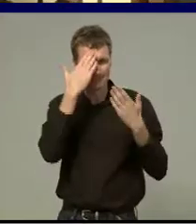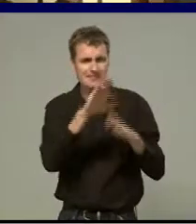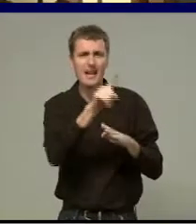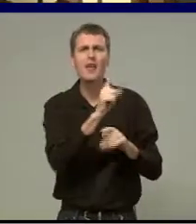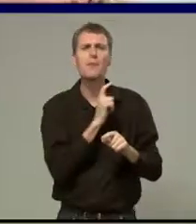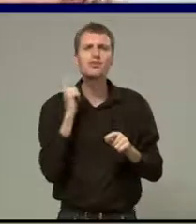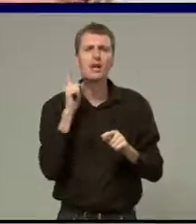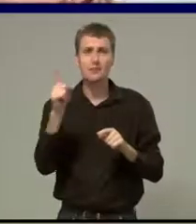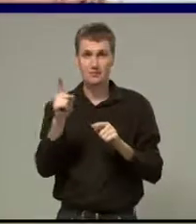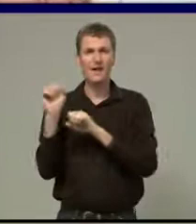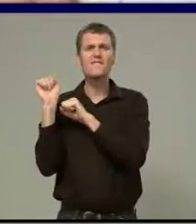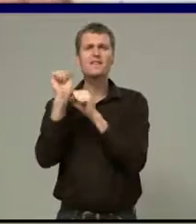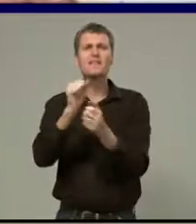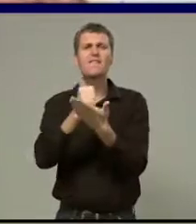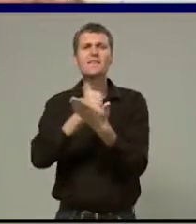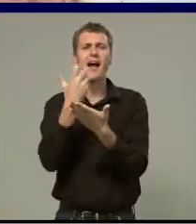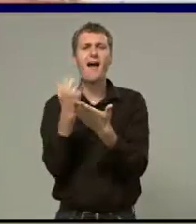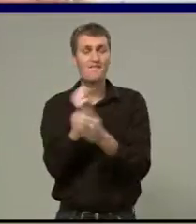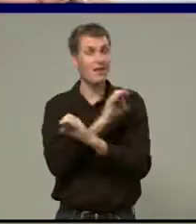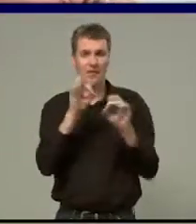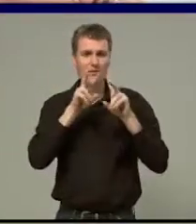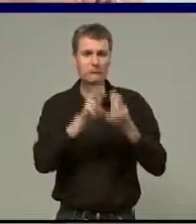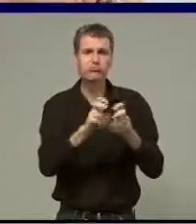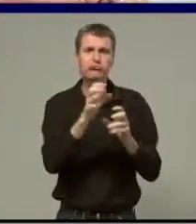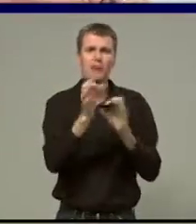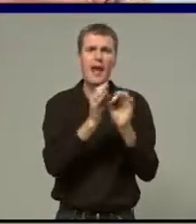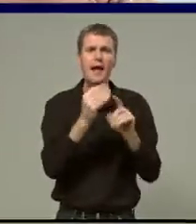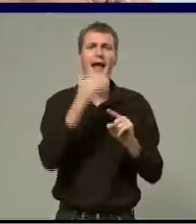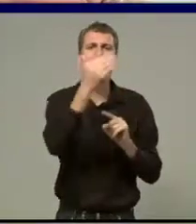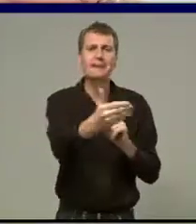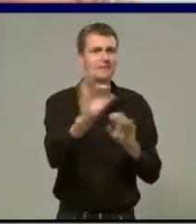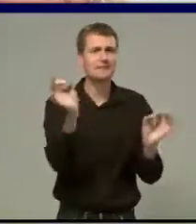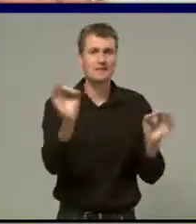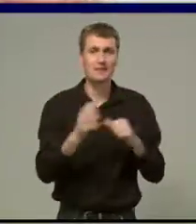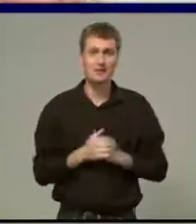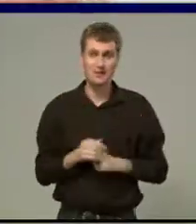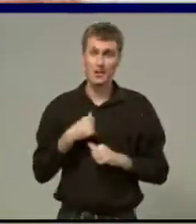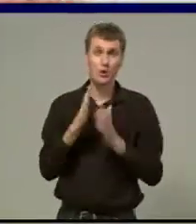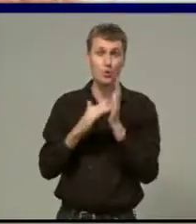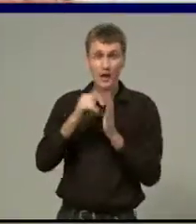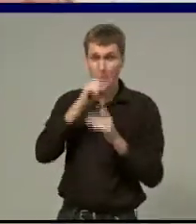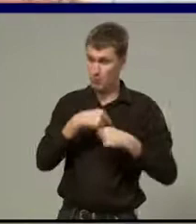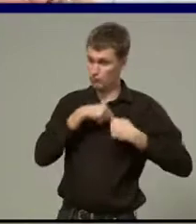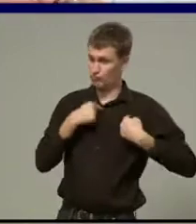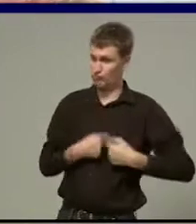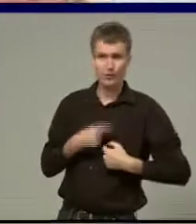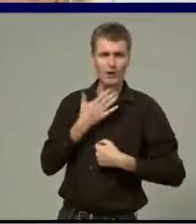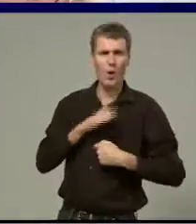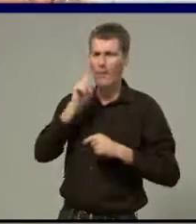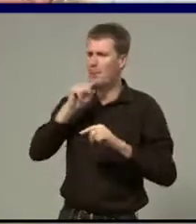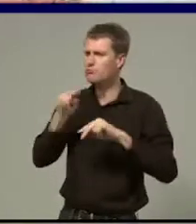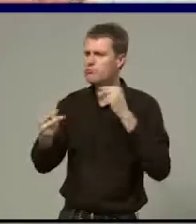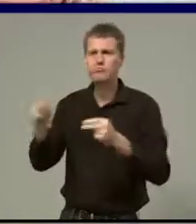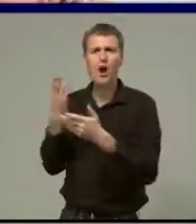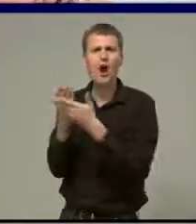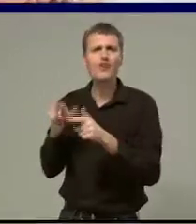planned ahead. New Zealanders are generous people. We do not want to see people sleeping on our streets, but I certainly think people should think before